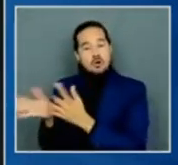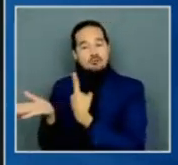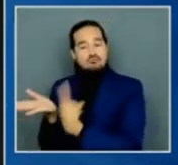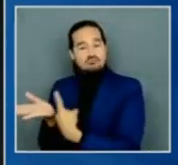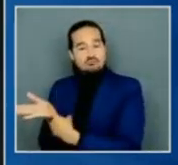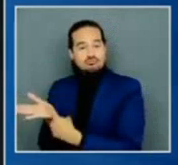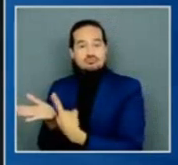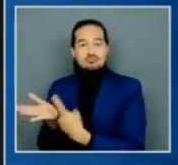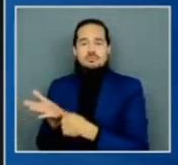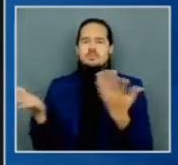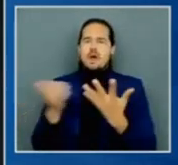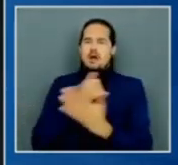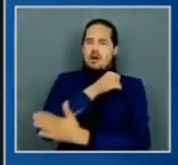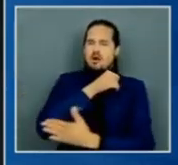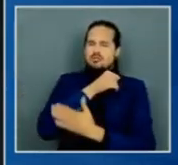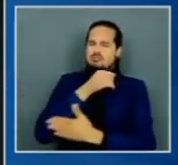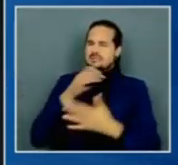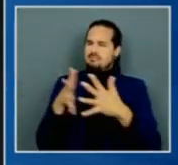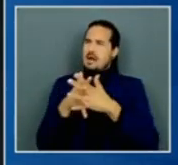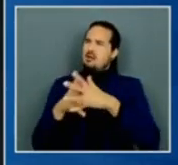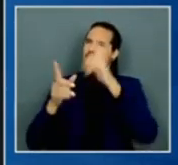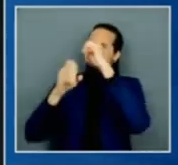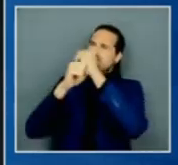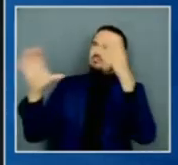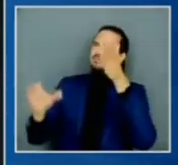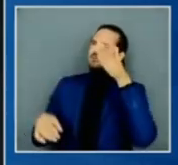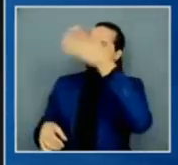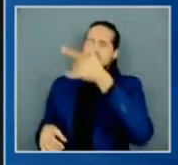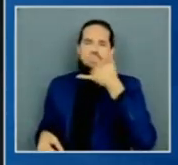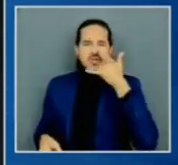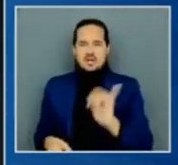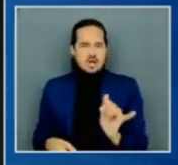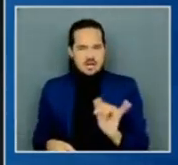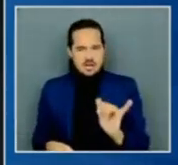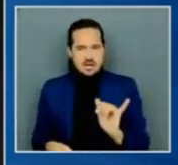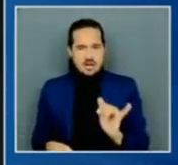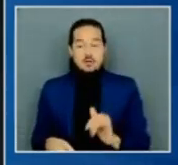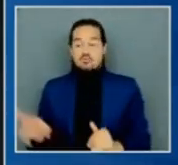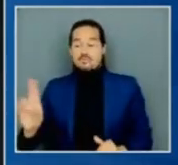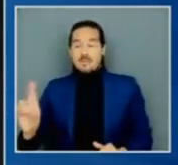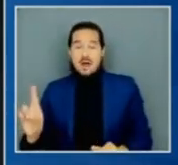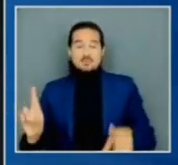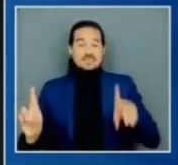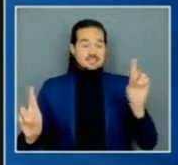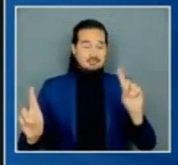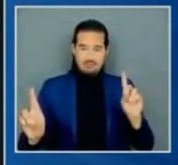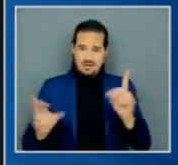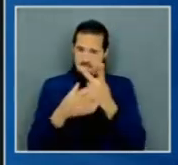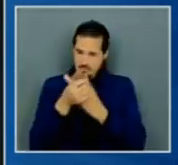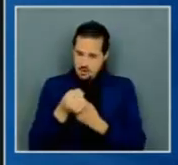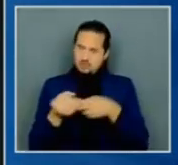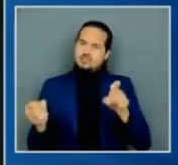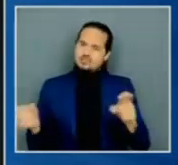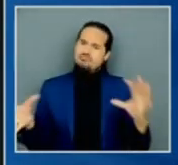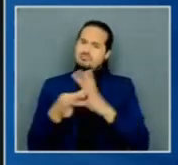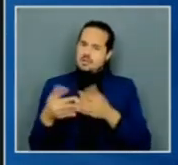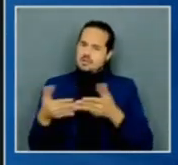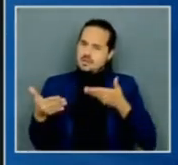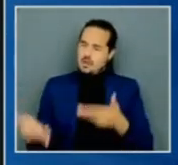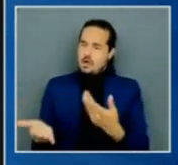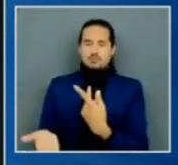conversations, he and I, about the future of our country, about the need for bipartisanship, and about family and